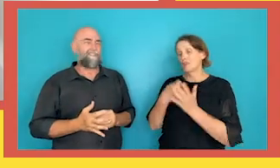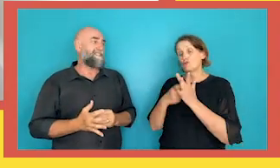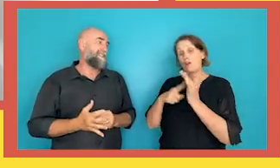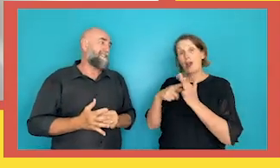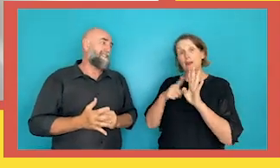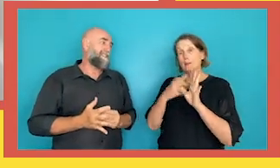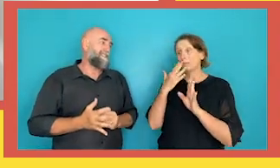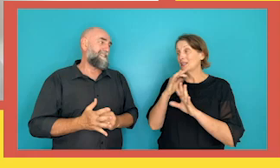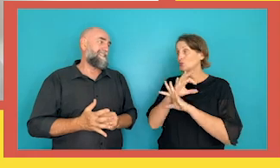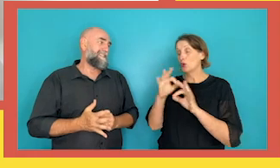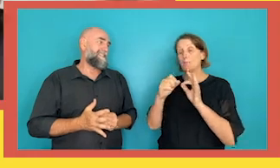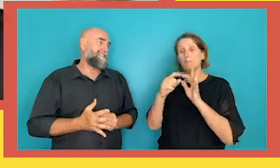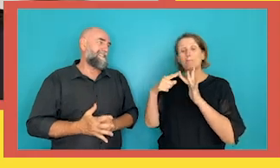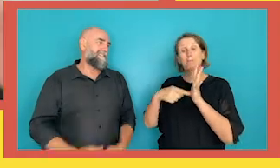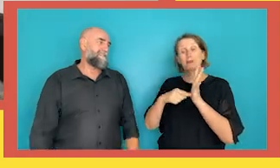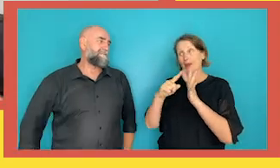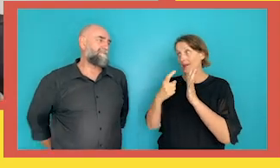can't be bitter. We've just got to be better.